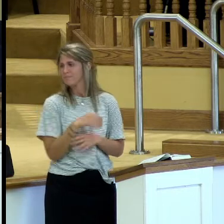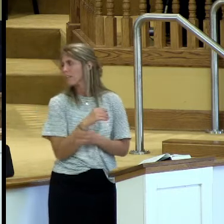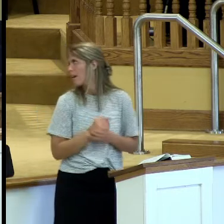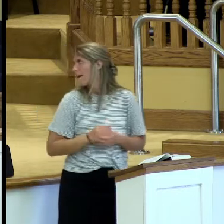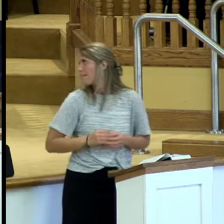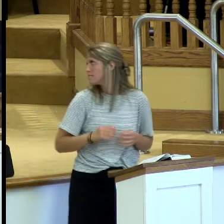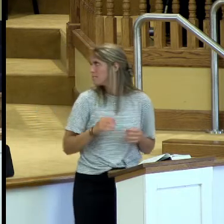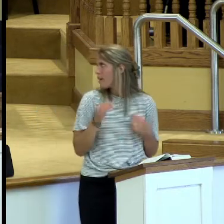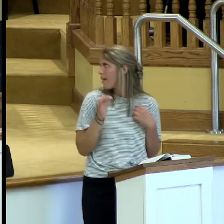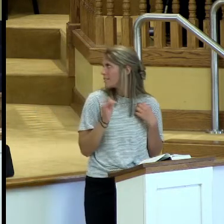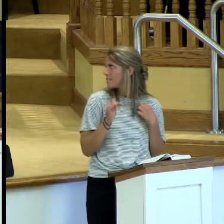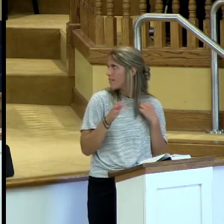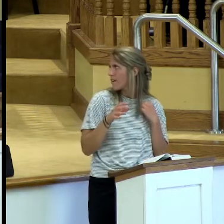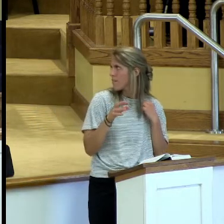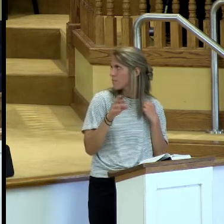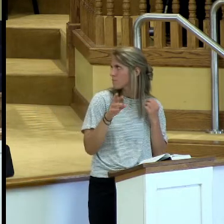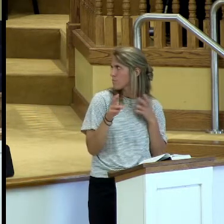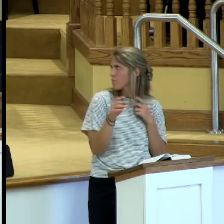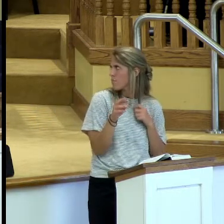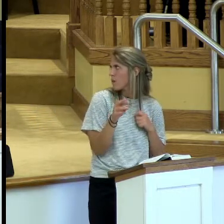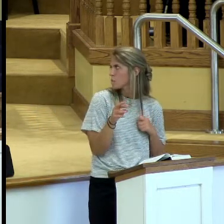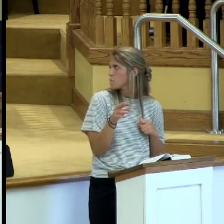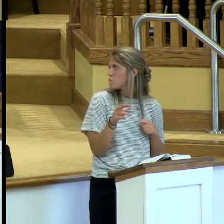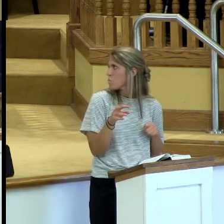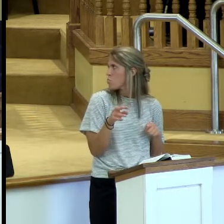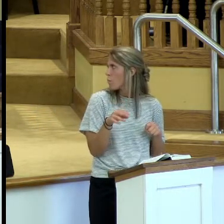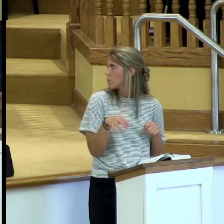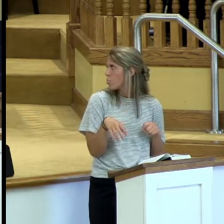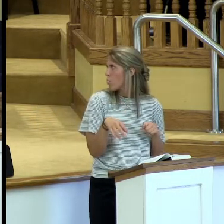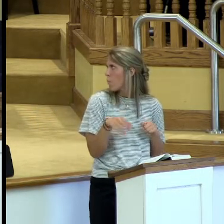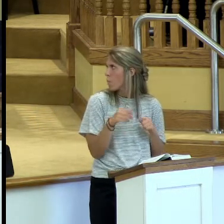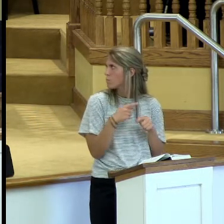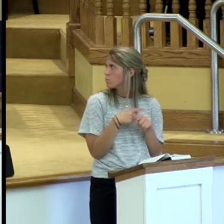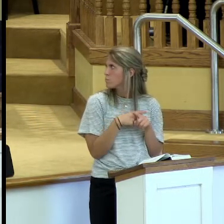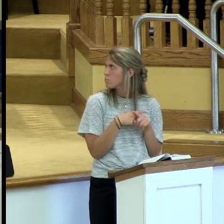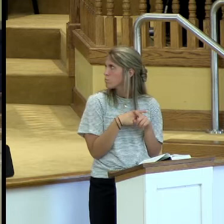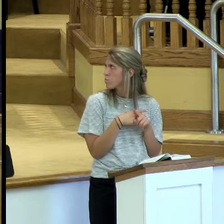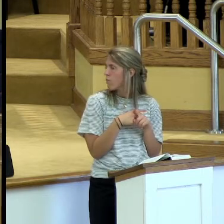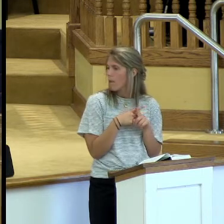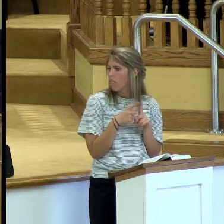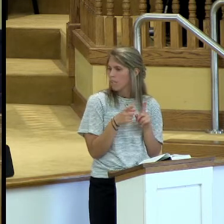on. That was good. Amen.